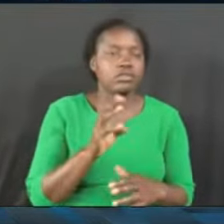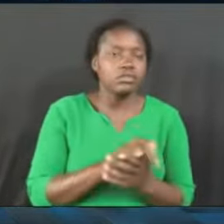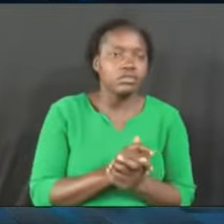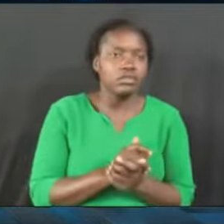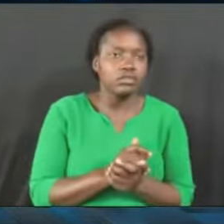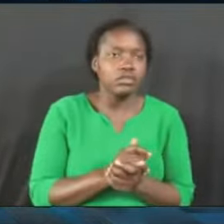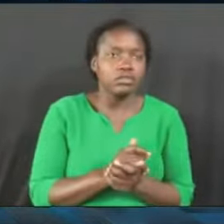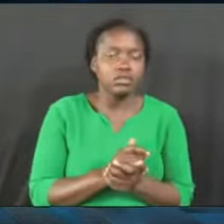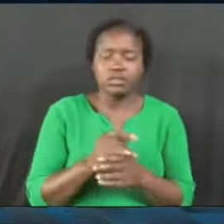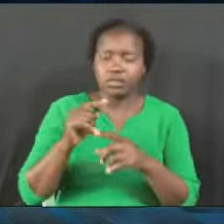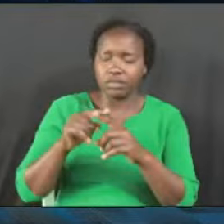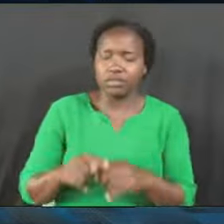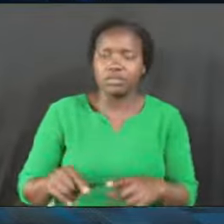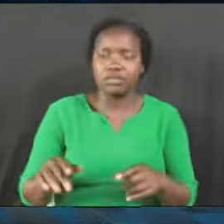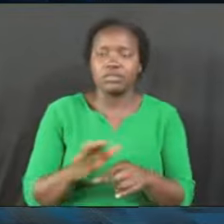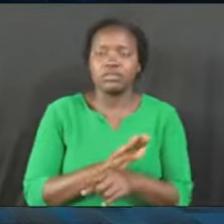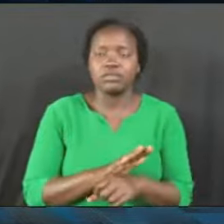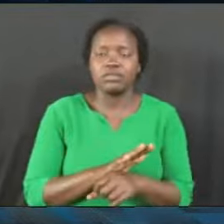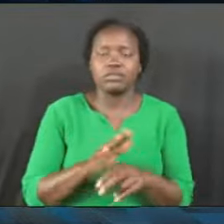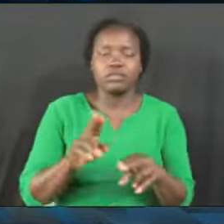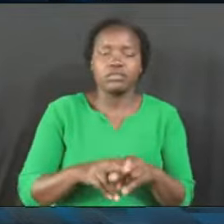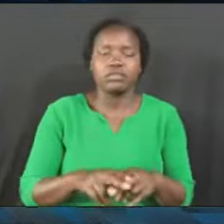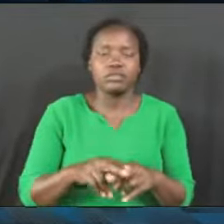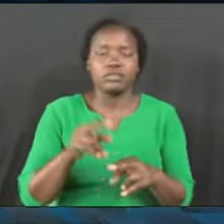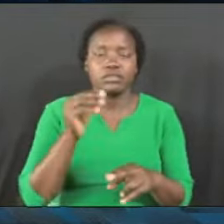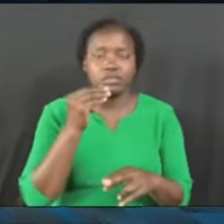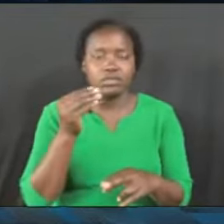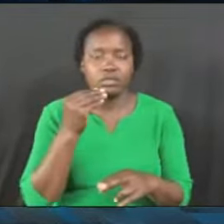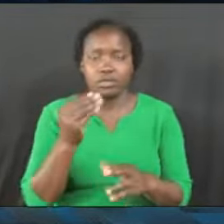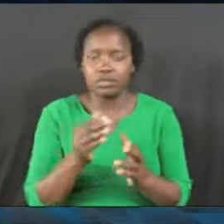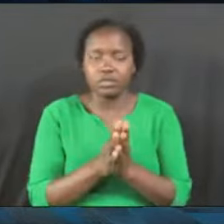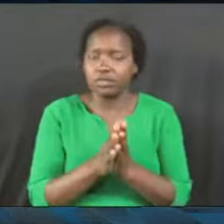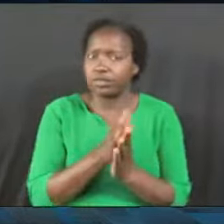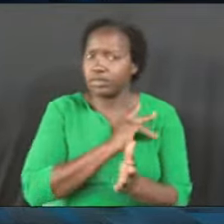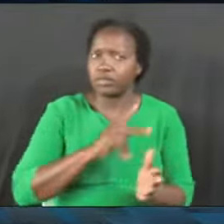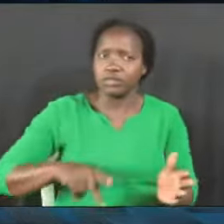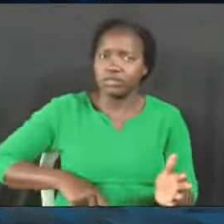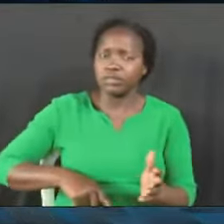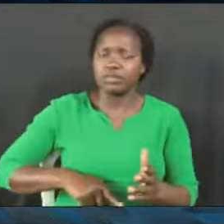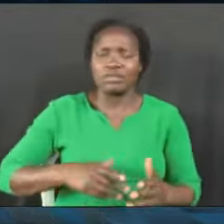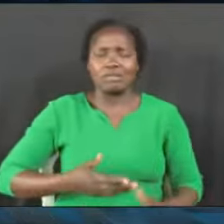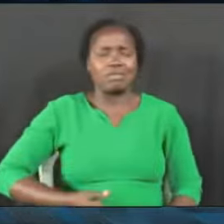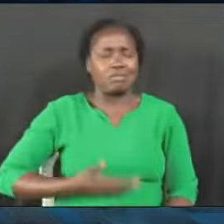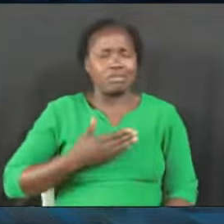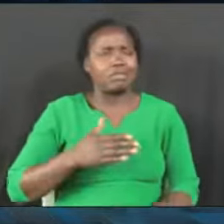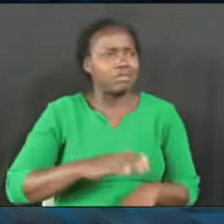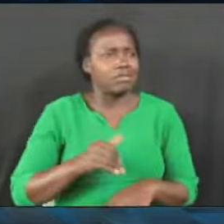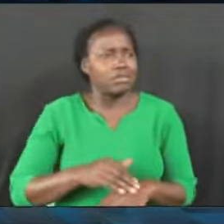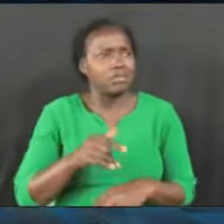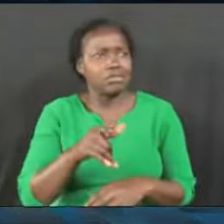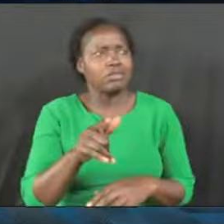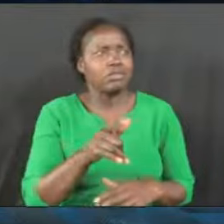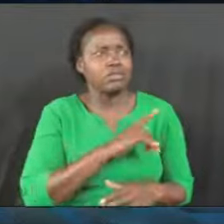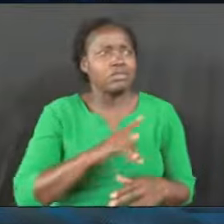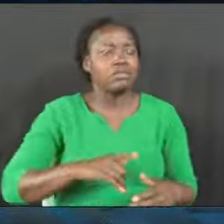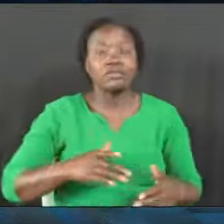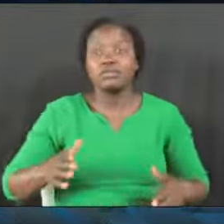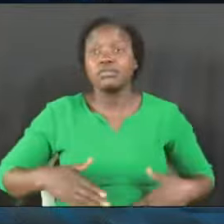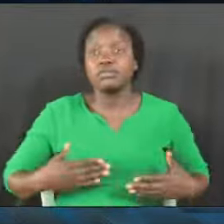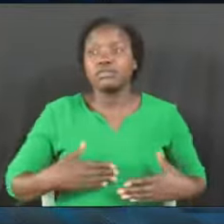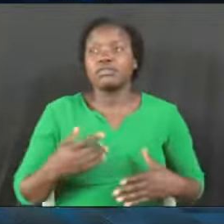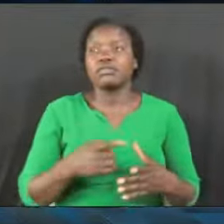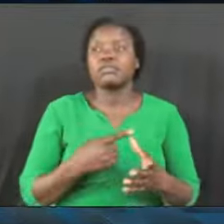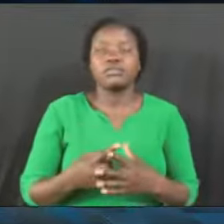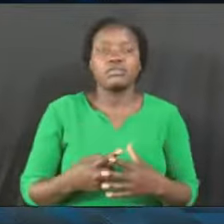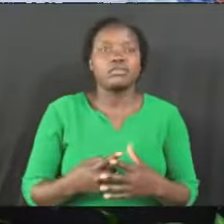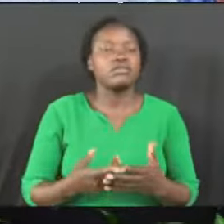is dependent on the king. If the king is mad, he can cut off their water. If the king is happy, he can put on their